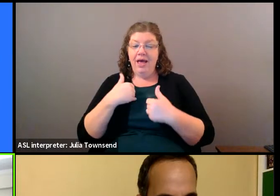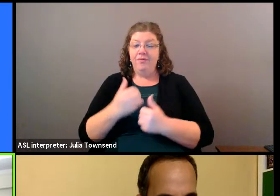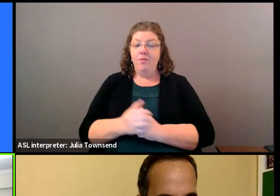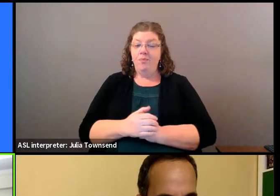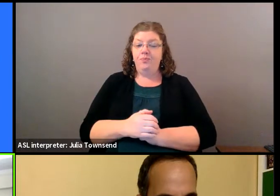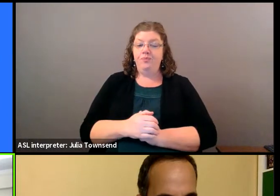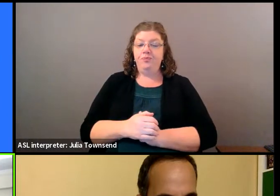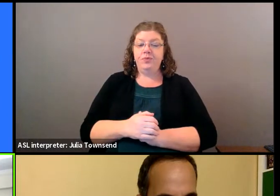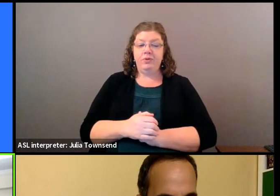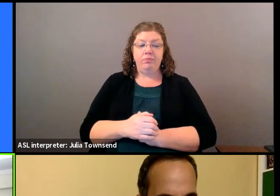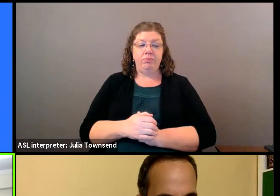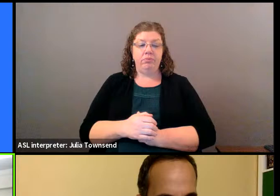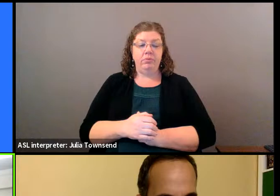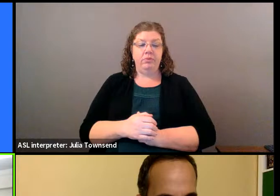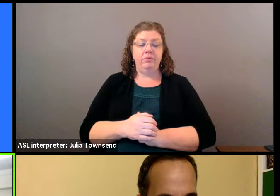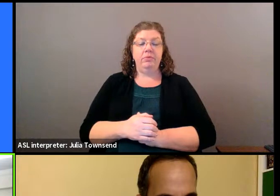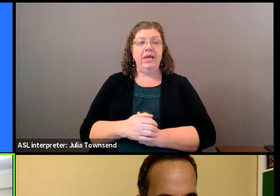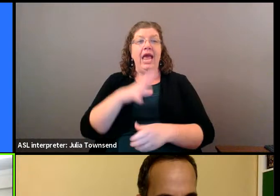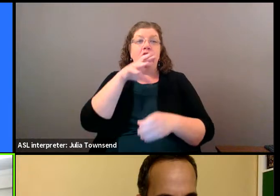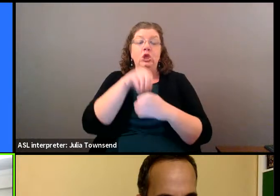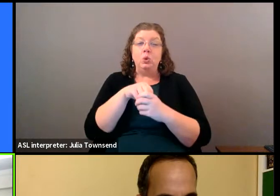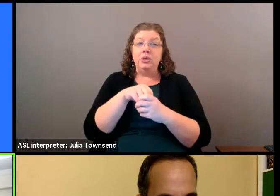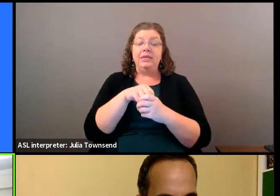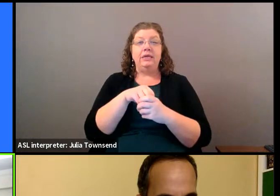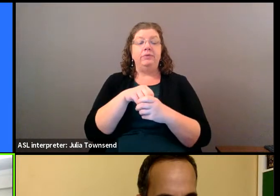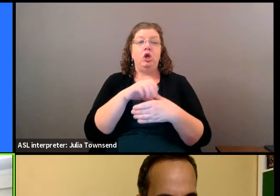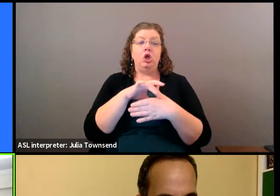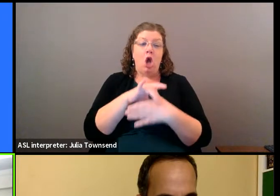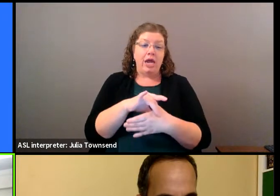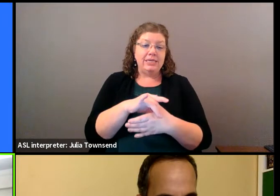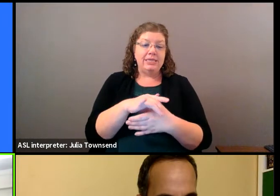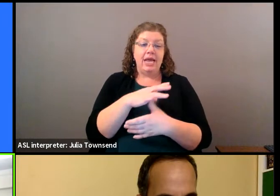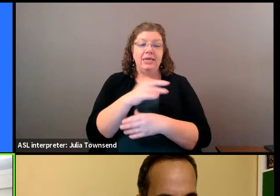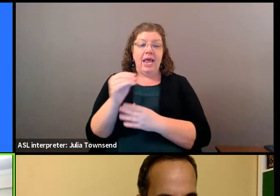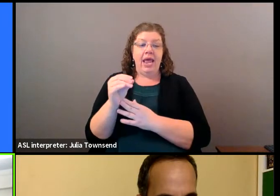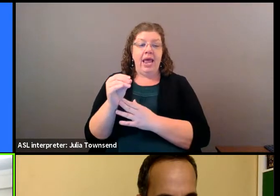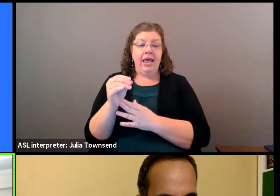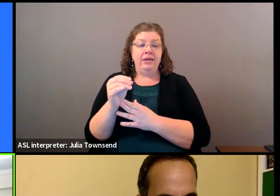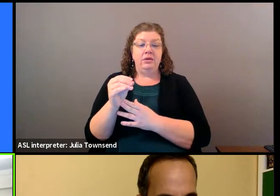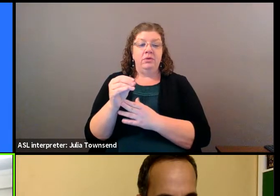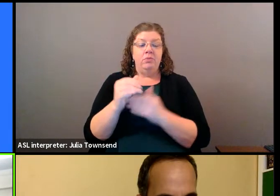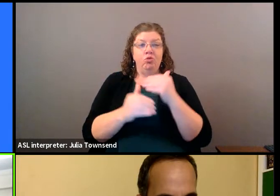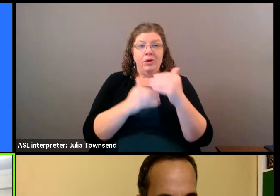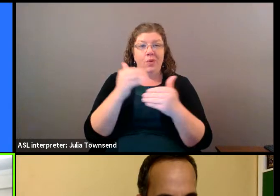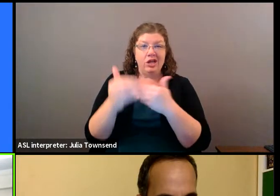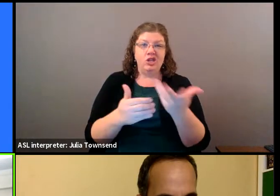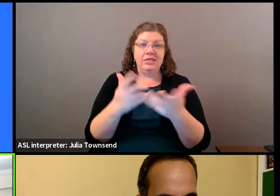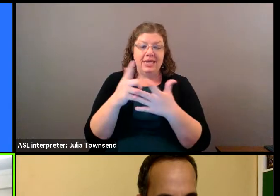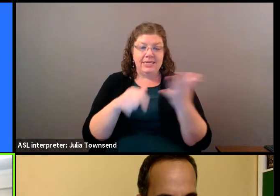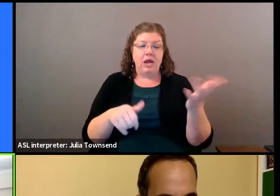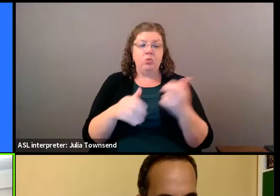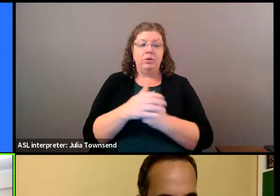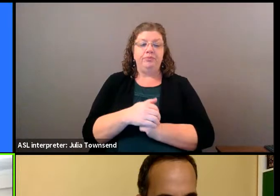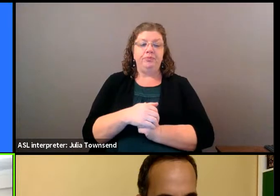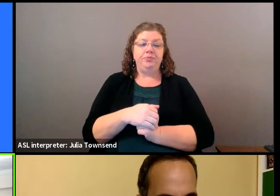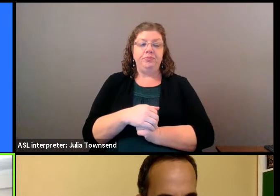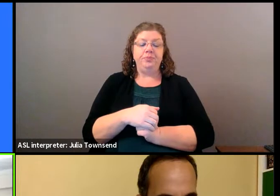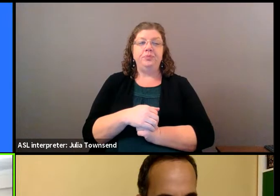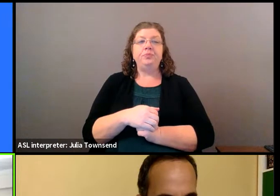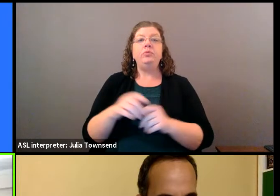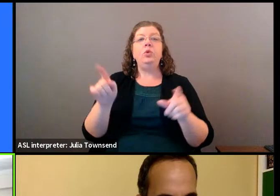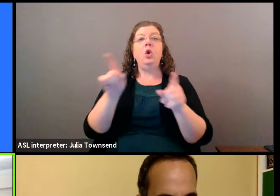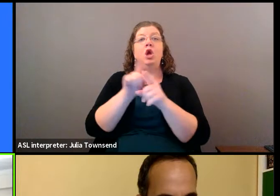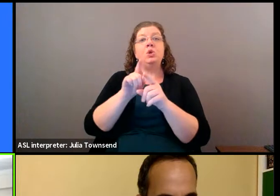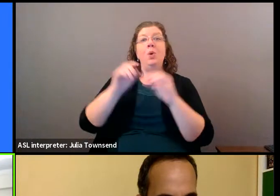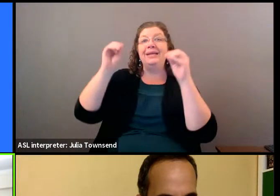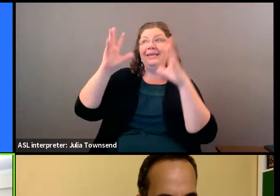curriculum, including, content and progressions, etc. We also want to hear from our